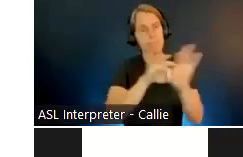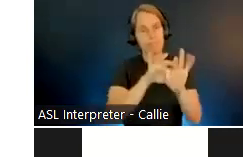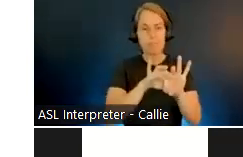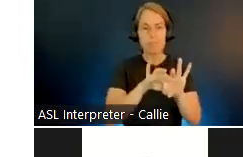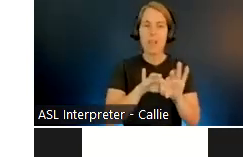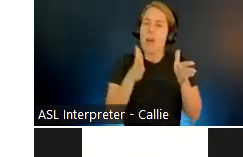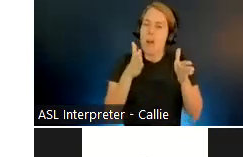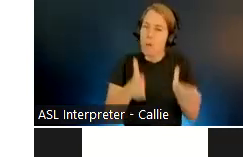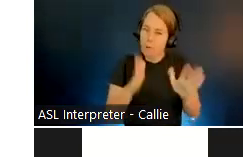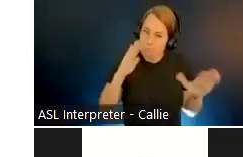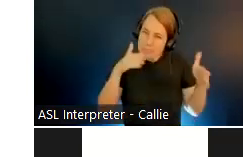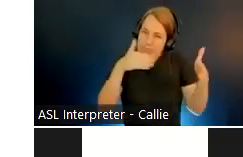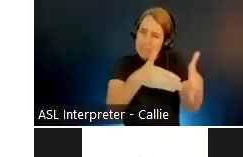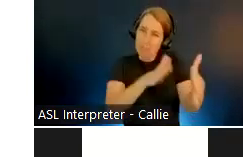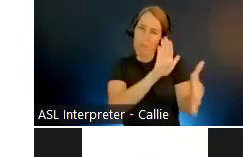And